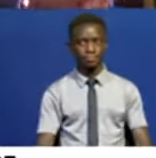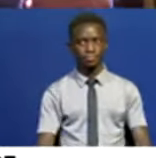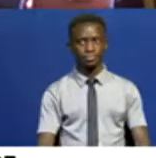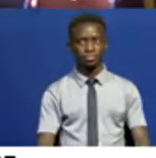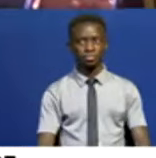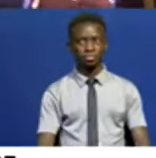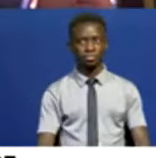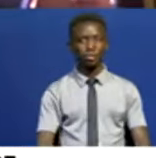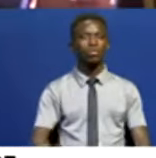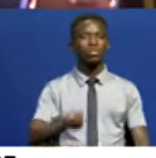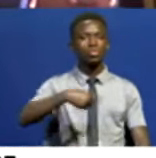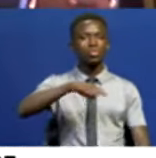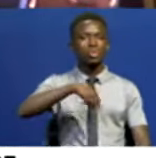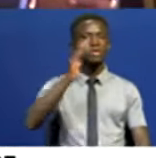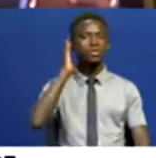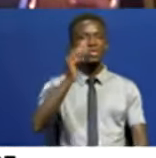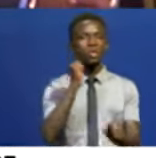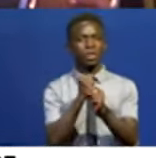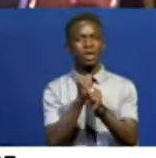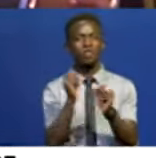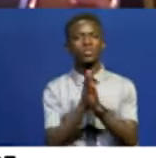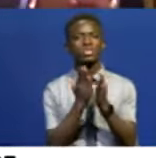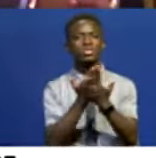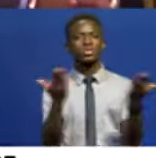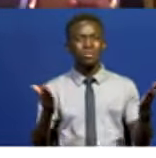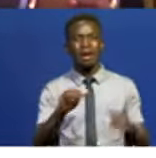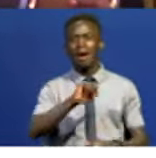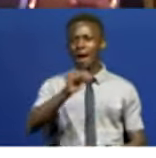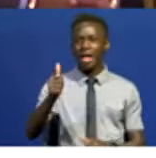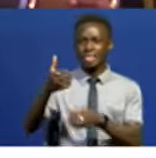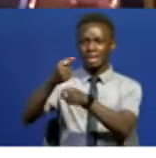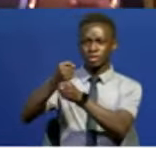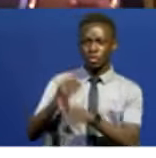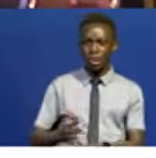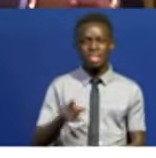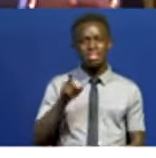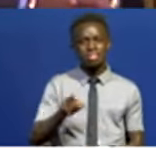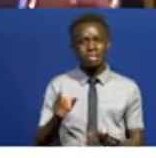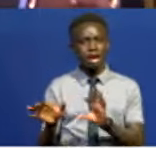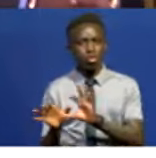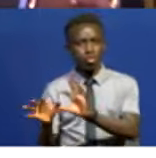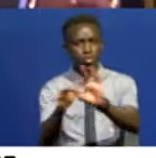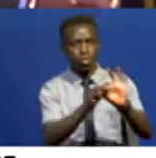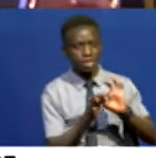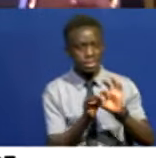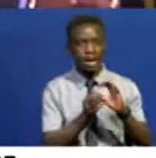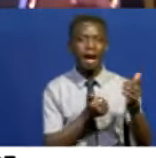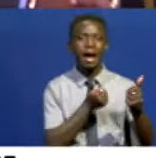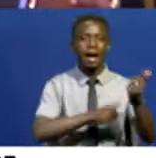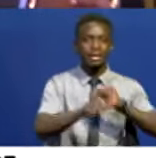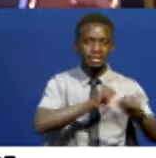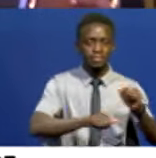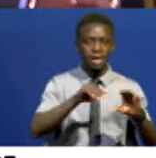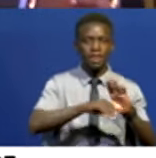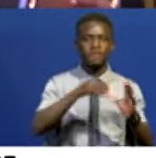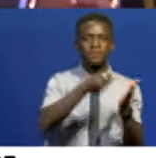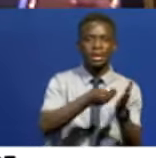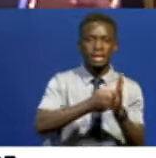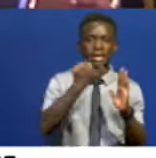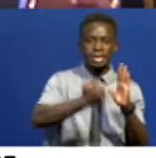We will work with you and all the other stakeholders to coordinate activities among financiers, industry, and